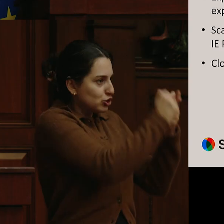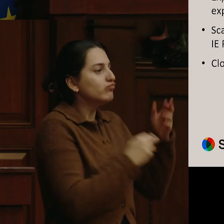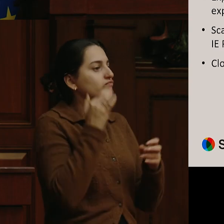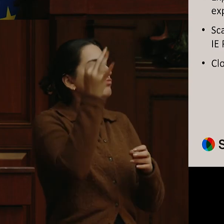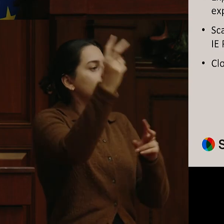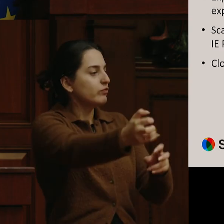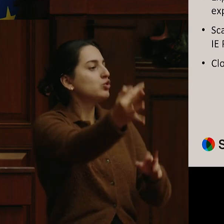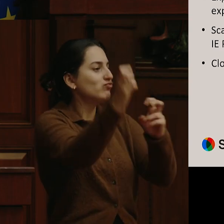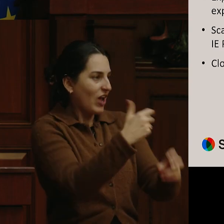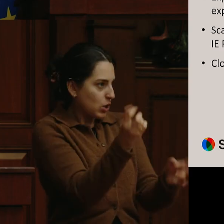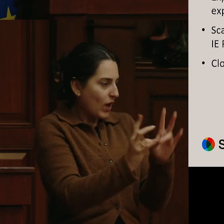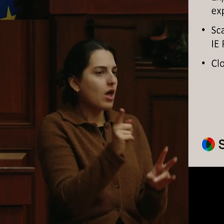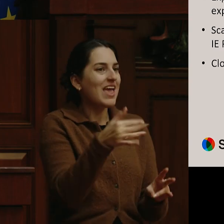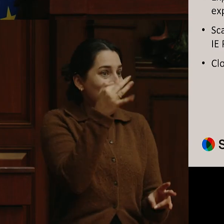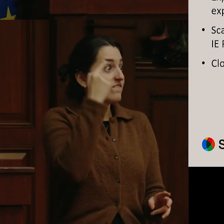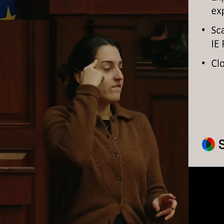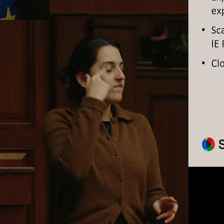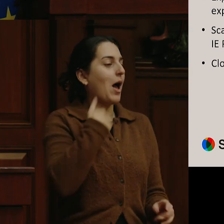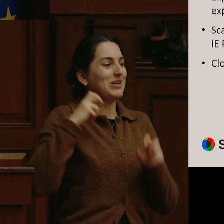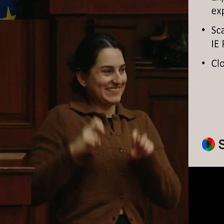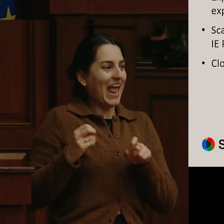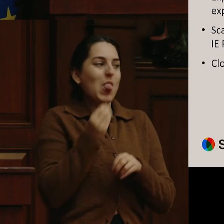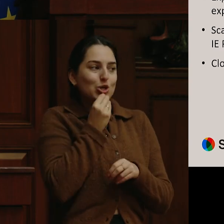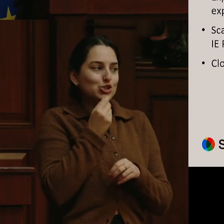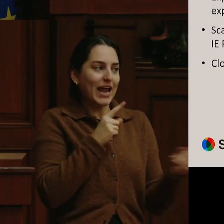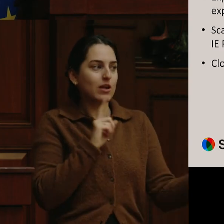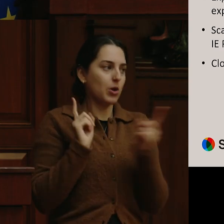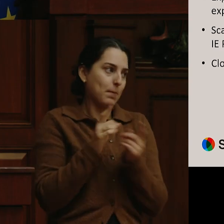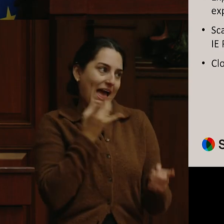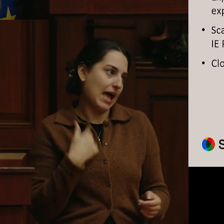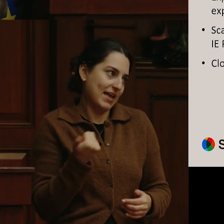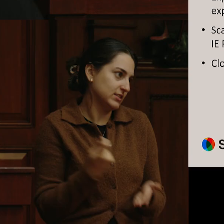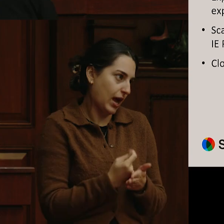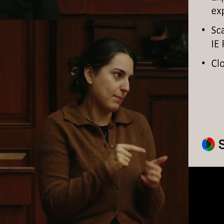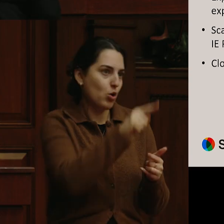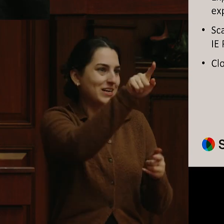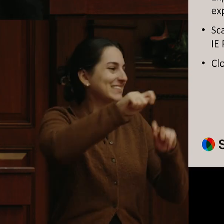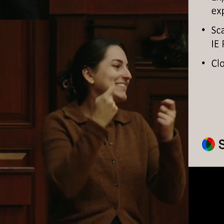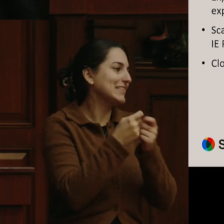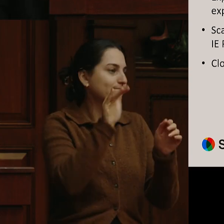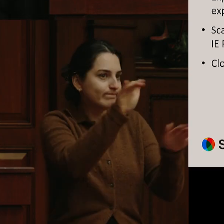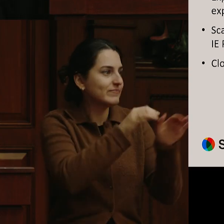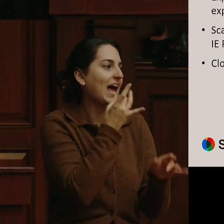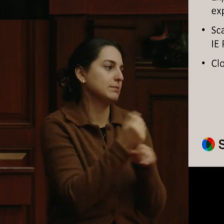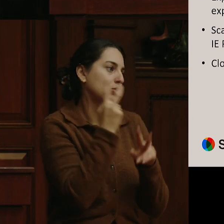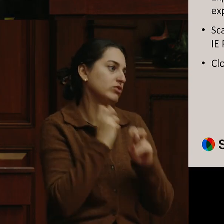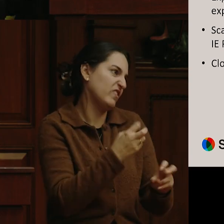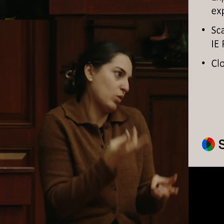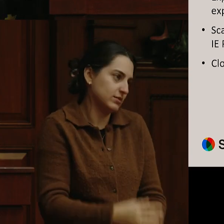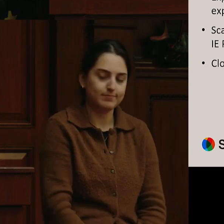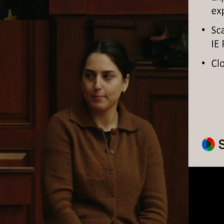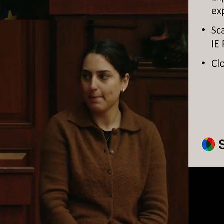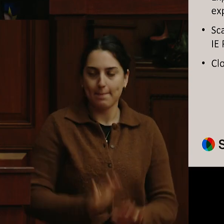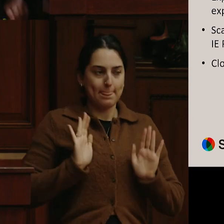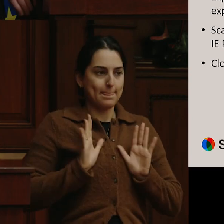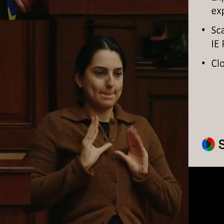now. But if you do, I'm here for lunch, so you can ask me or the team about any of the studies that are ongoing.